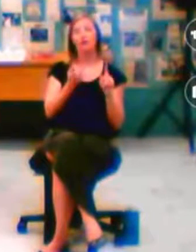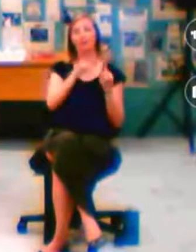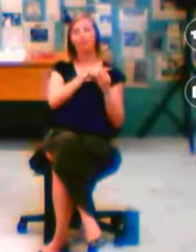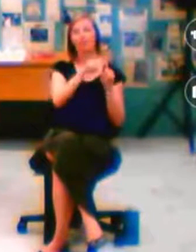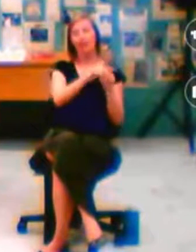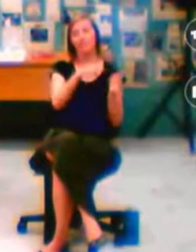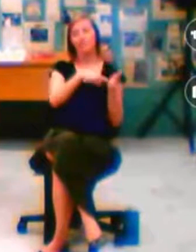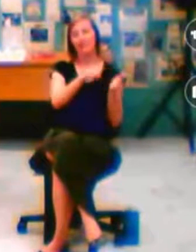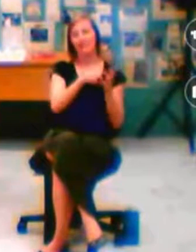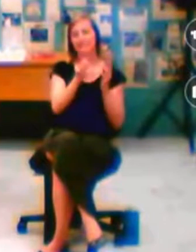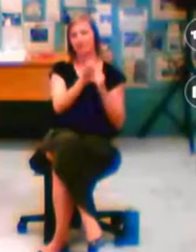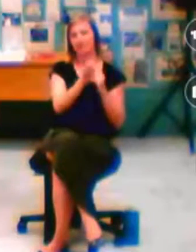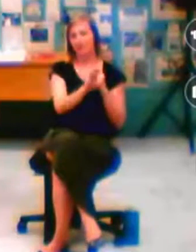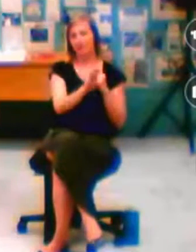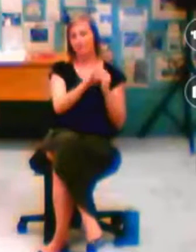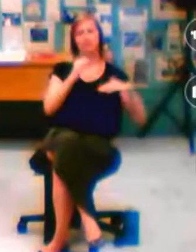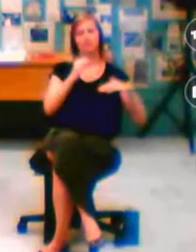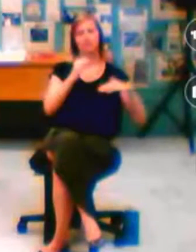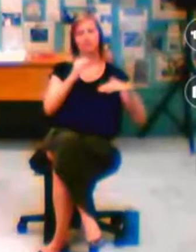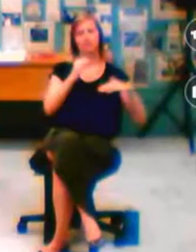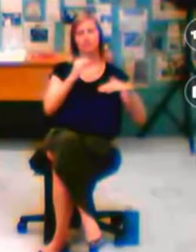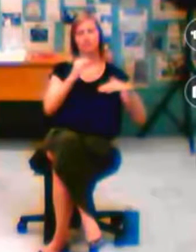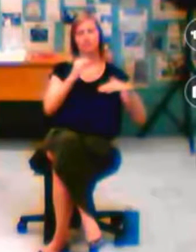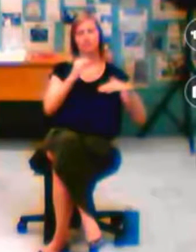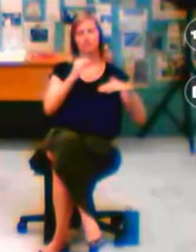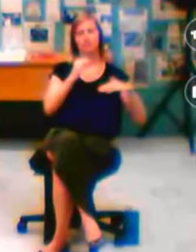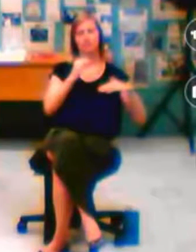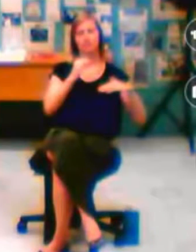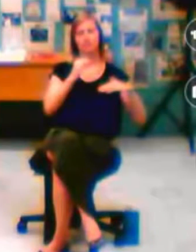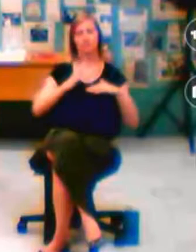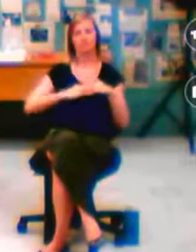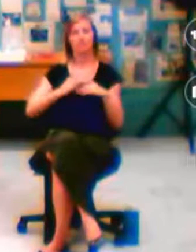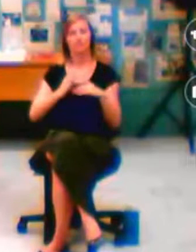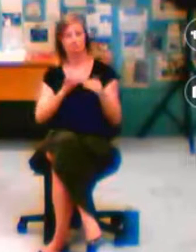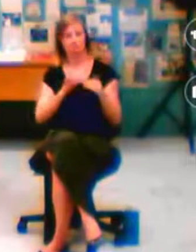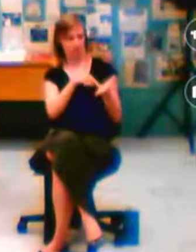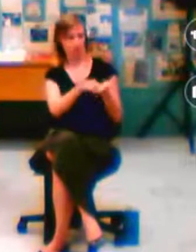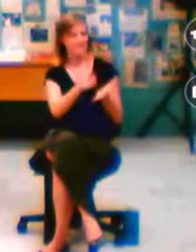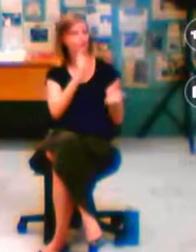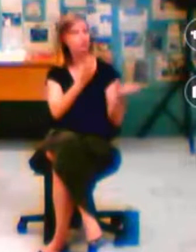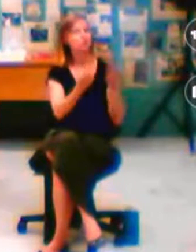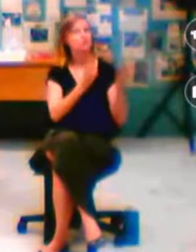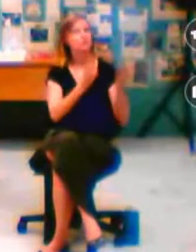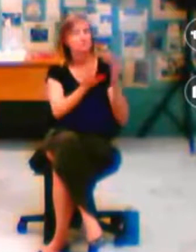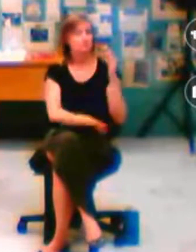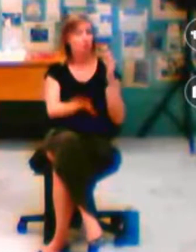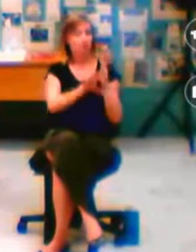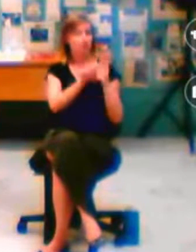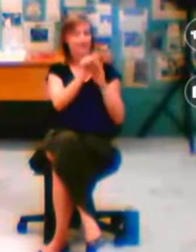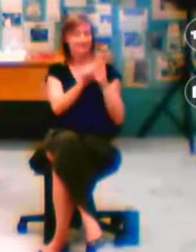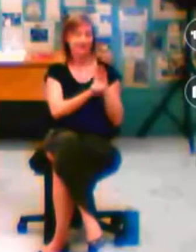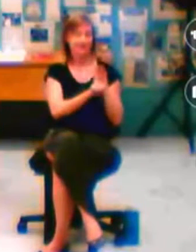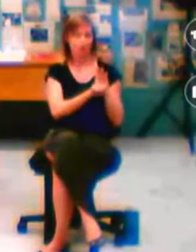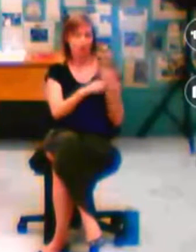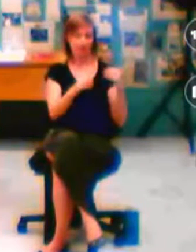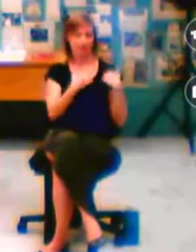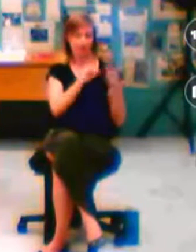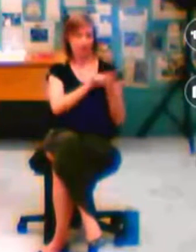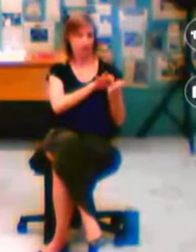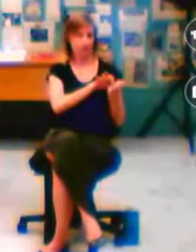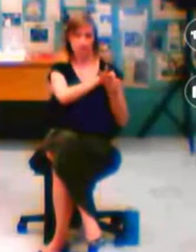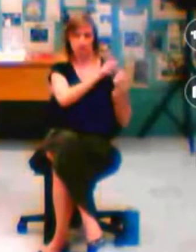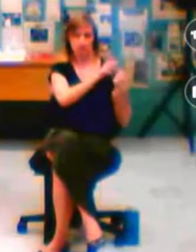know the administration of coming up with prices for everything. We have had in our state for a number of years an all-payer claims